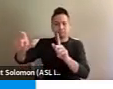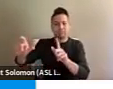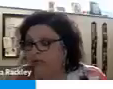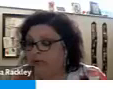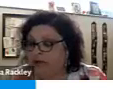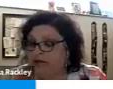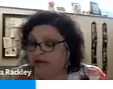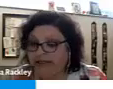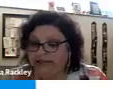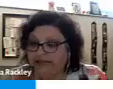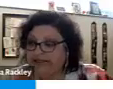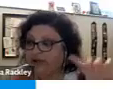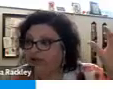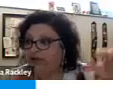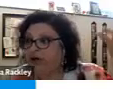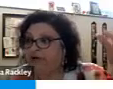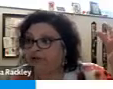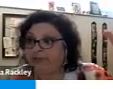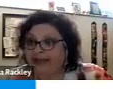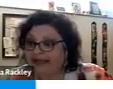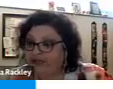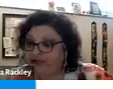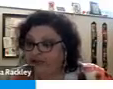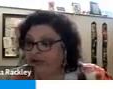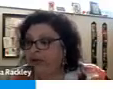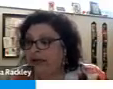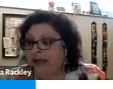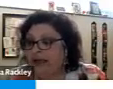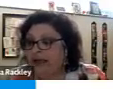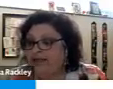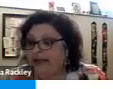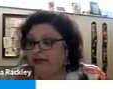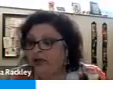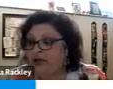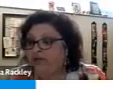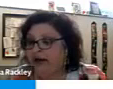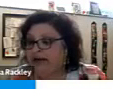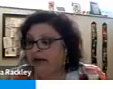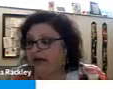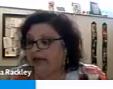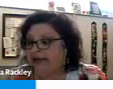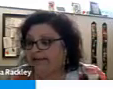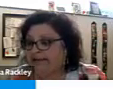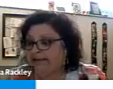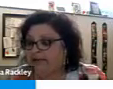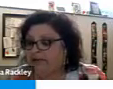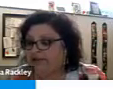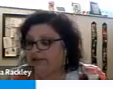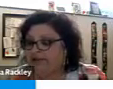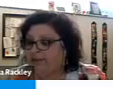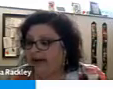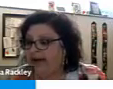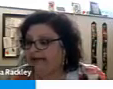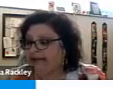the author. The link is going to take you to the author's page. And then you've got a license,